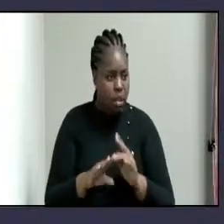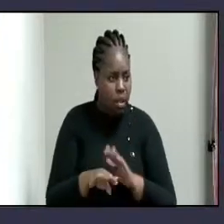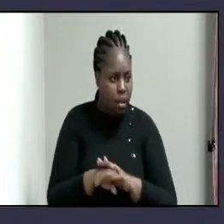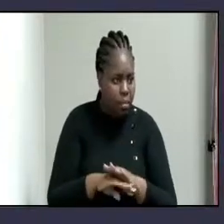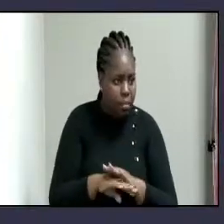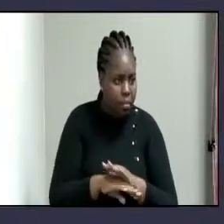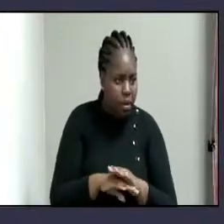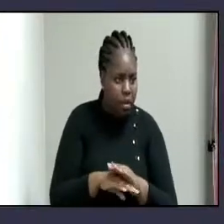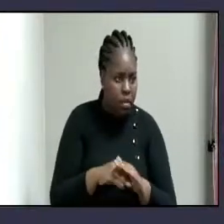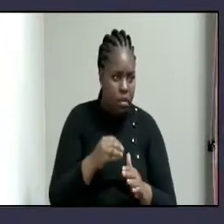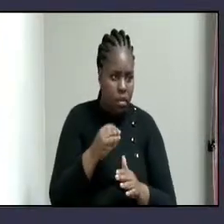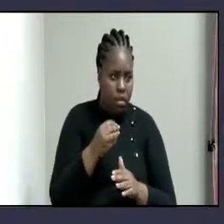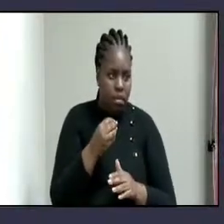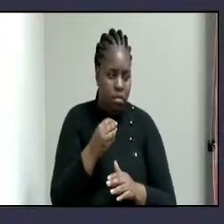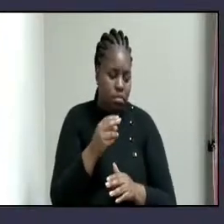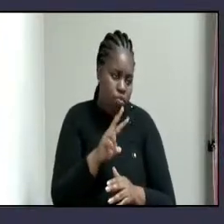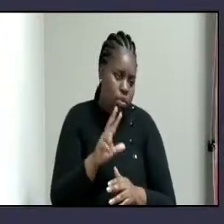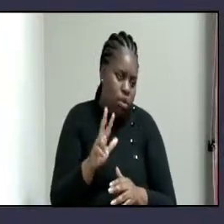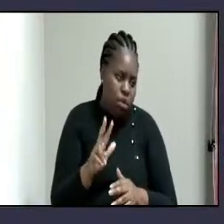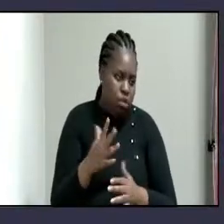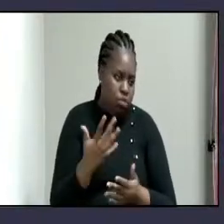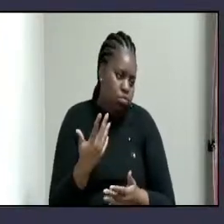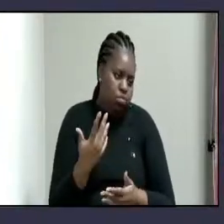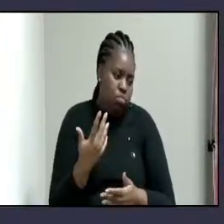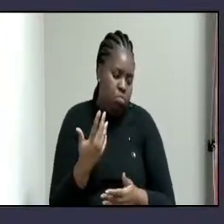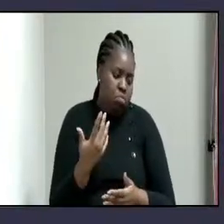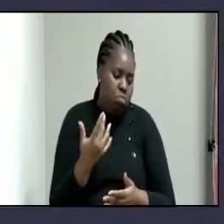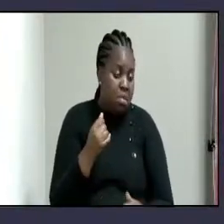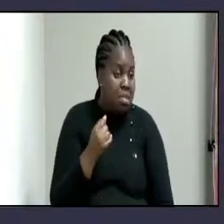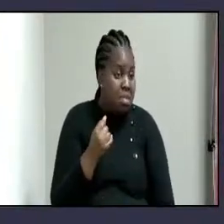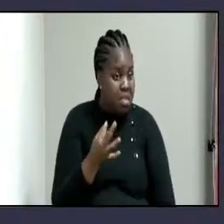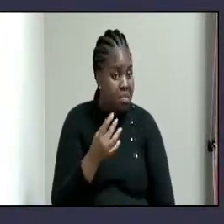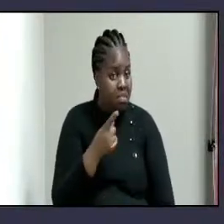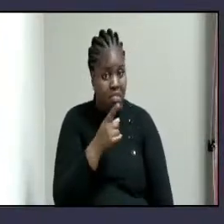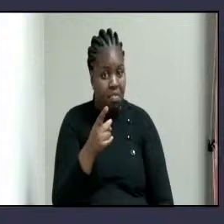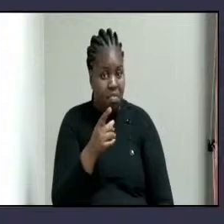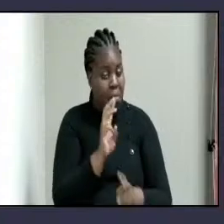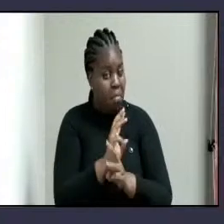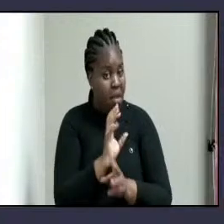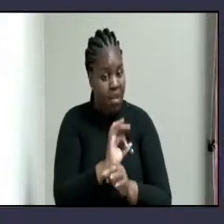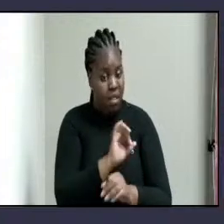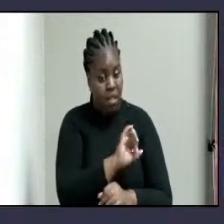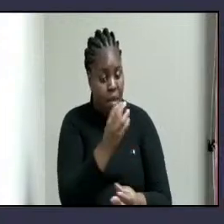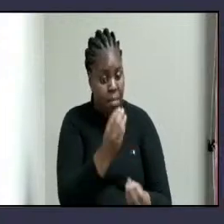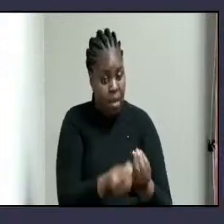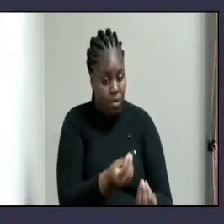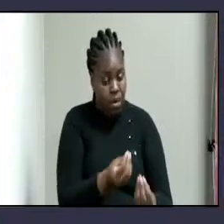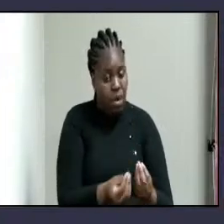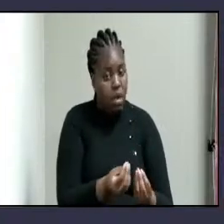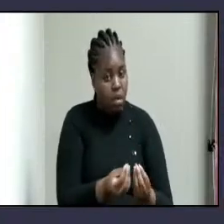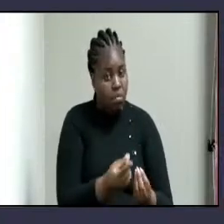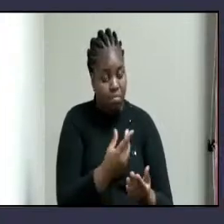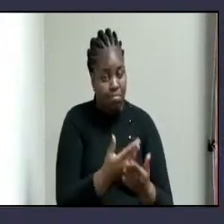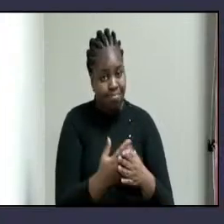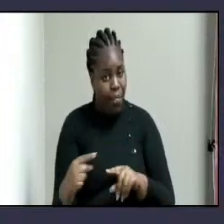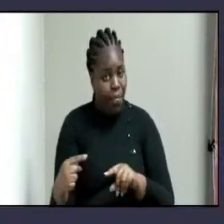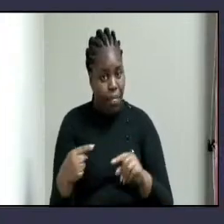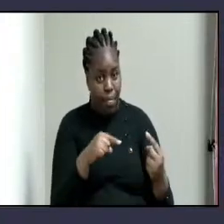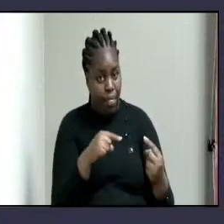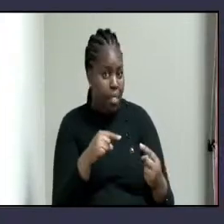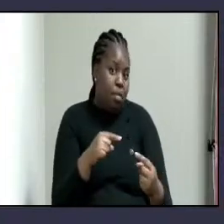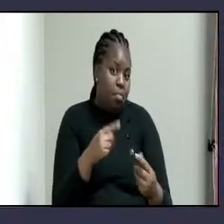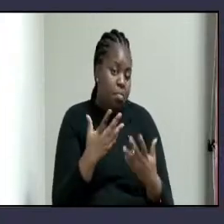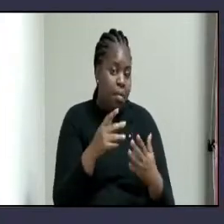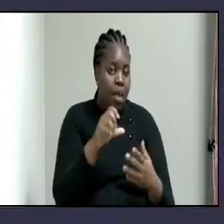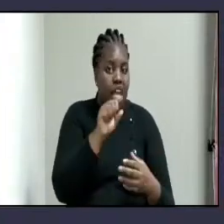in 28, I always say that if the parents of the children under Grootboom had argued their case maybe